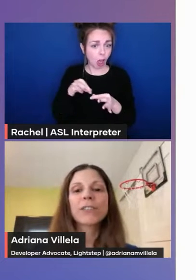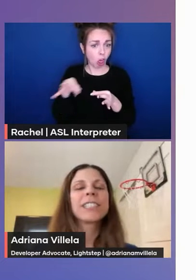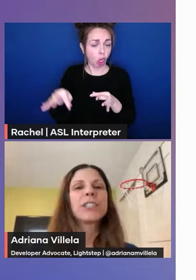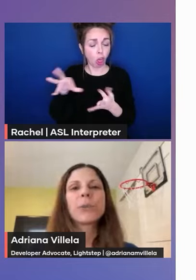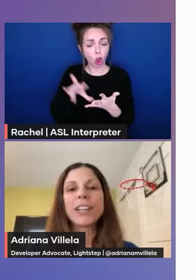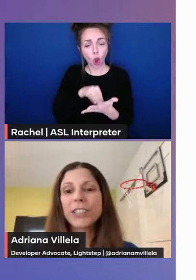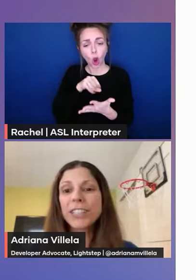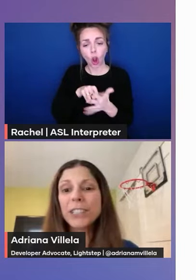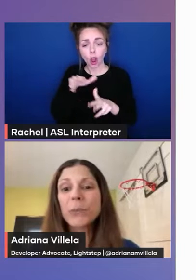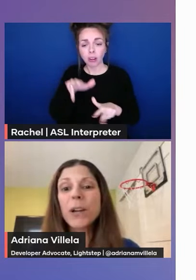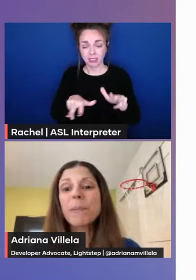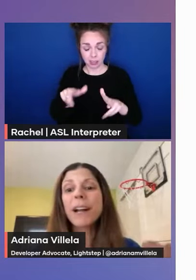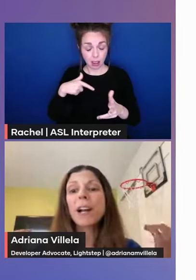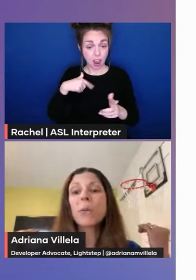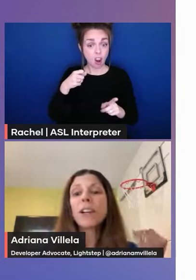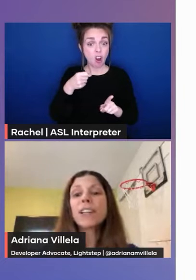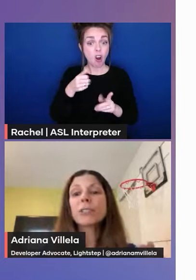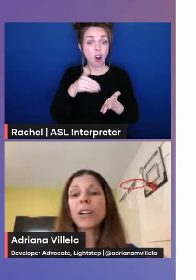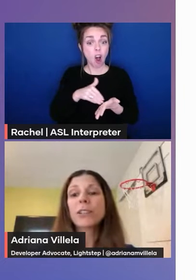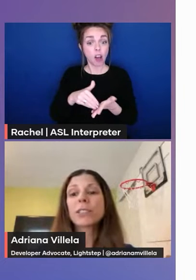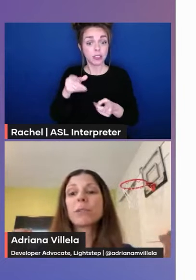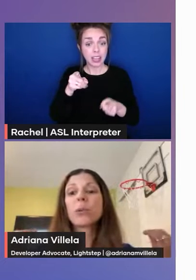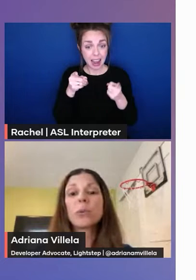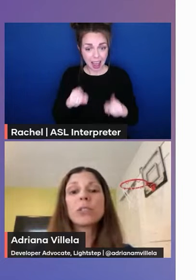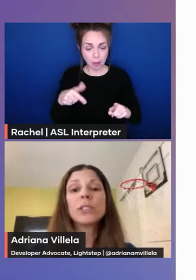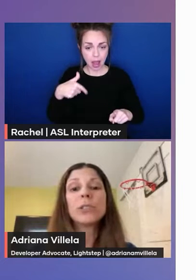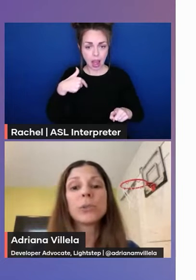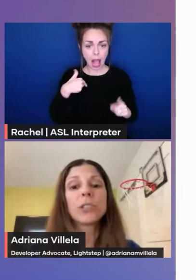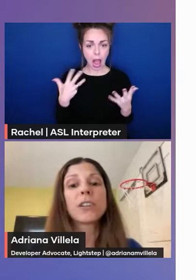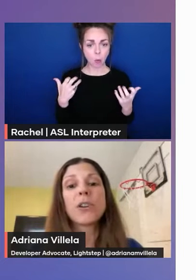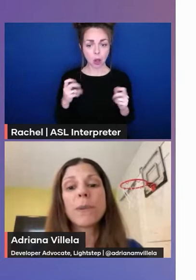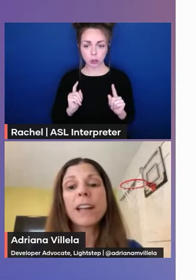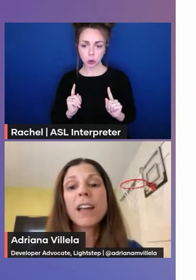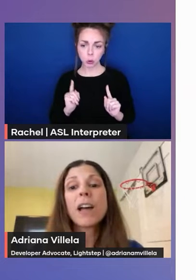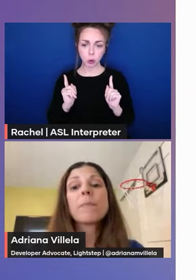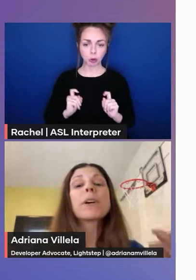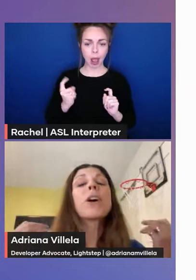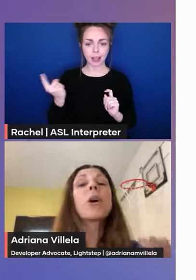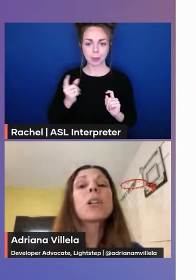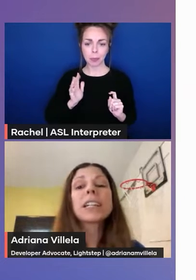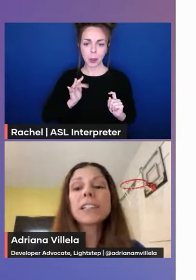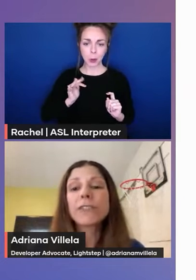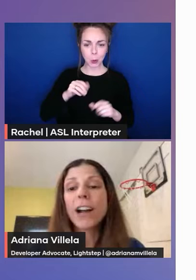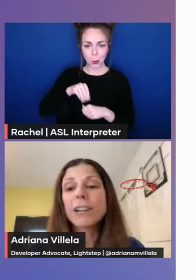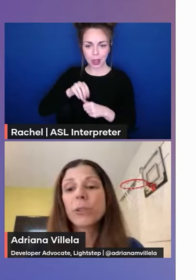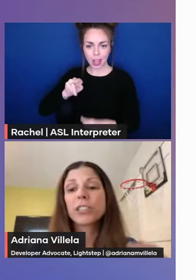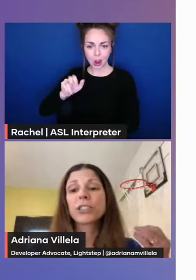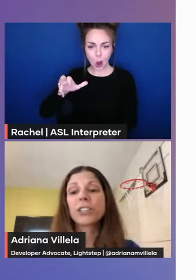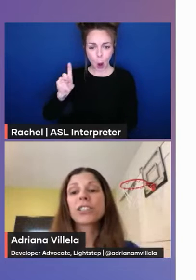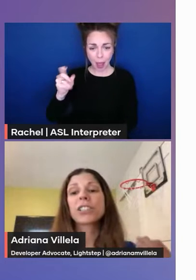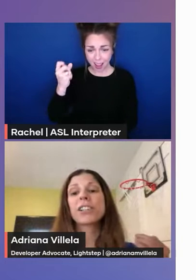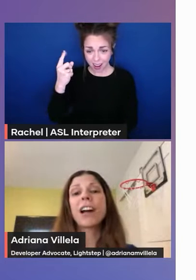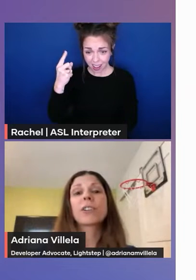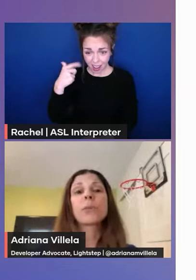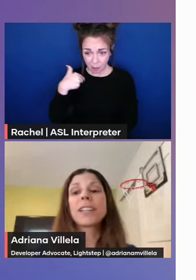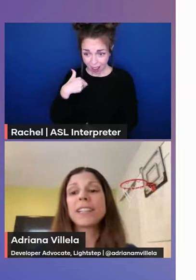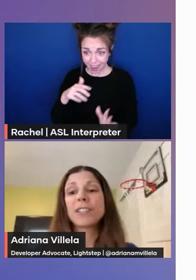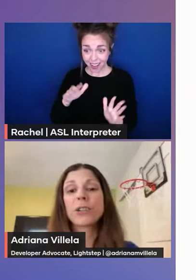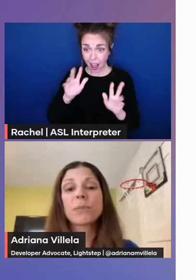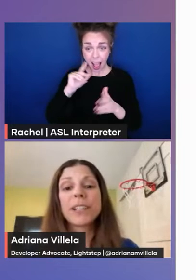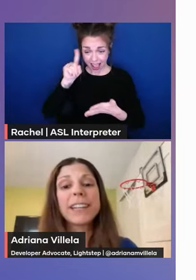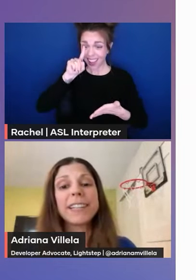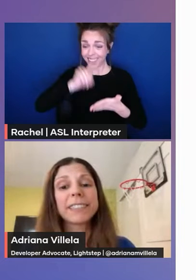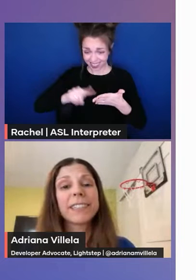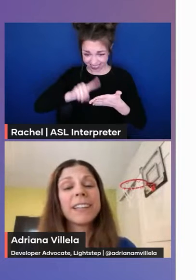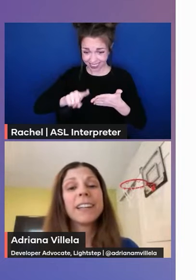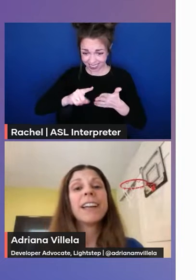found myself in situations whereby I wanted to try out some cool new tool on Nomad, but all I could find were instructions on how to run it